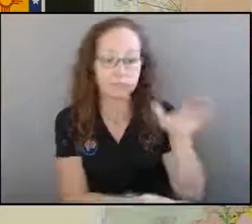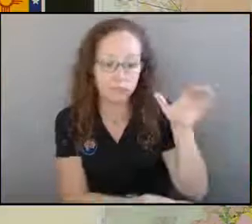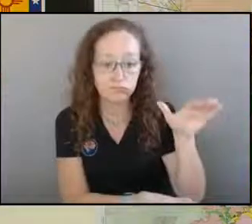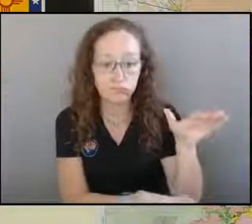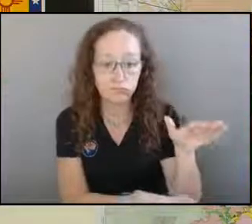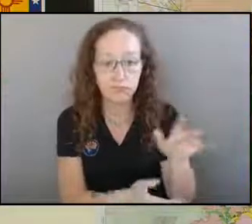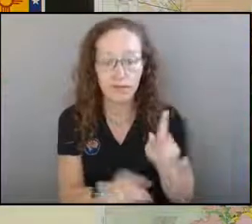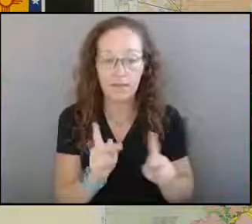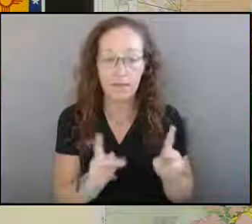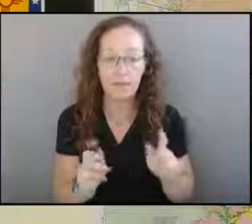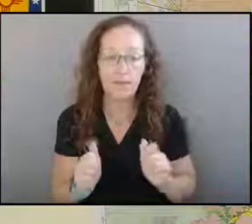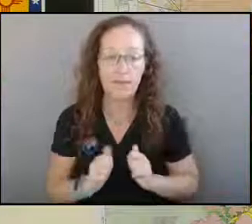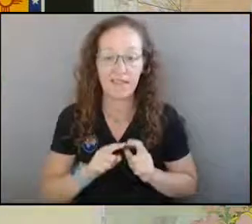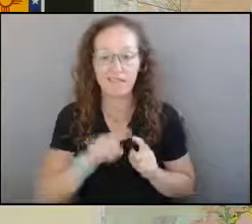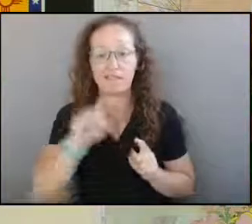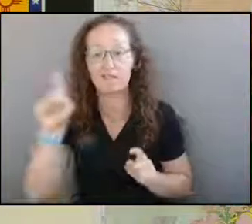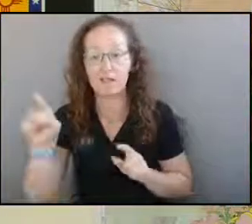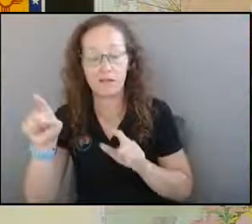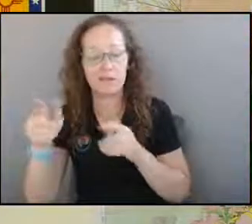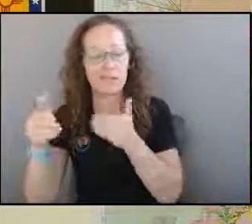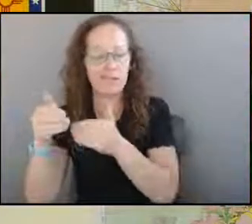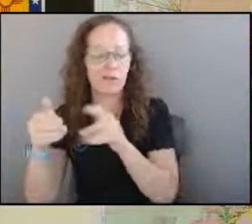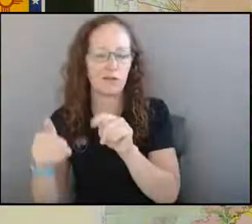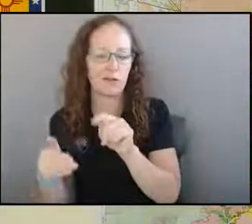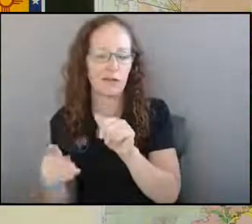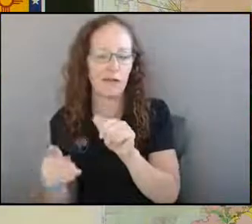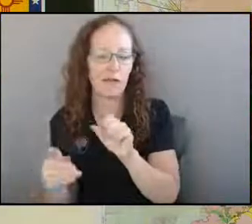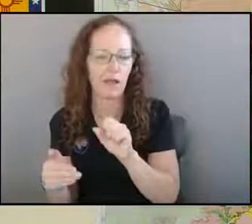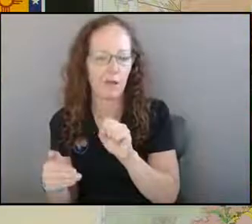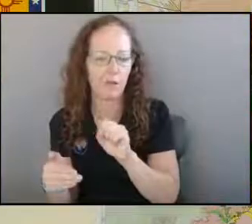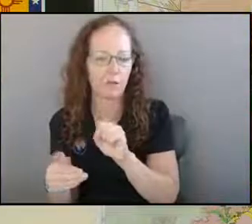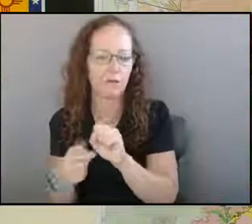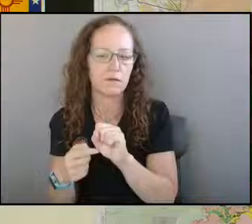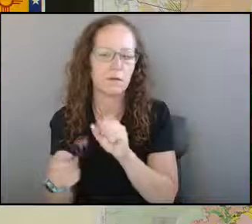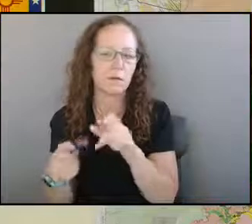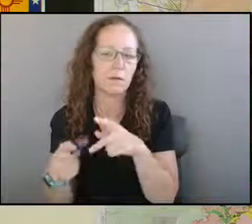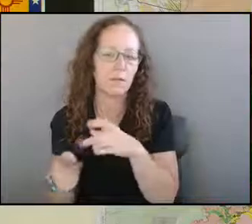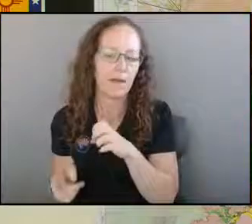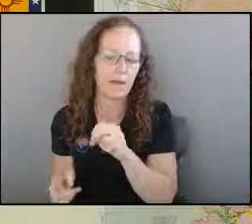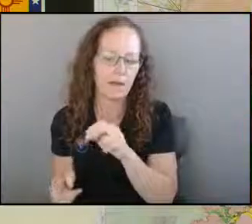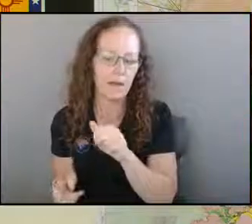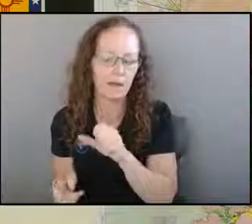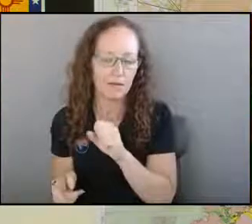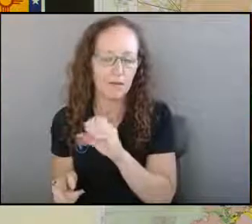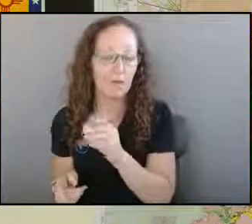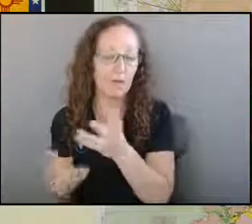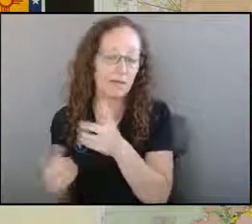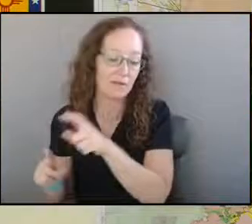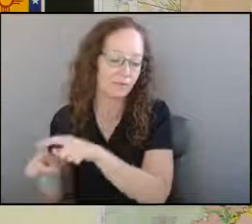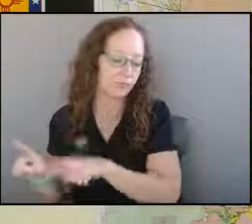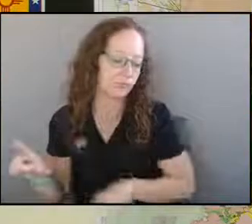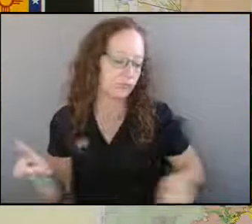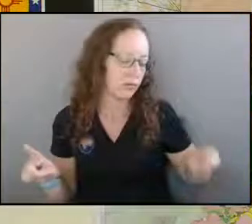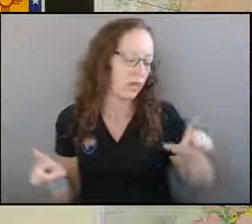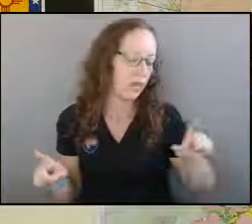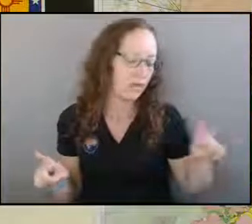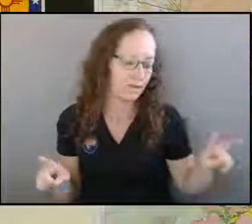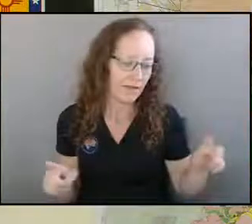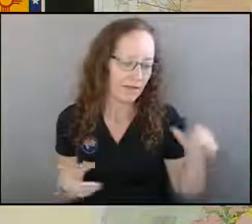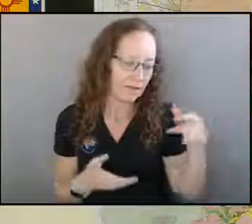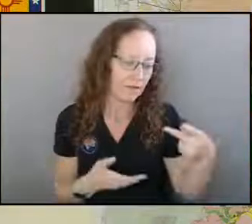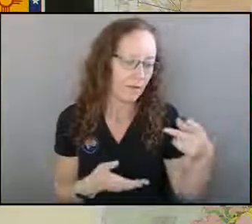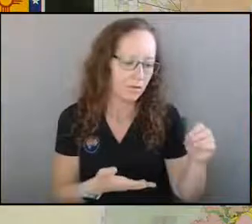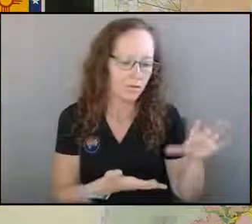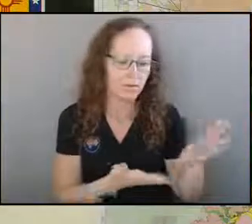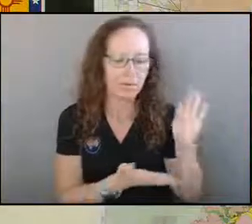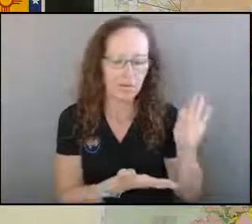towards Taos and Peñasco area, you may have to go all the way to the Las Vegas post office to pick up your mail. The other thing that you may have forgotten